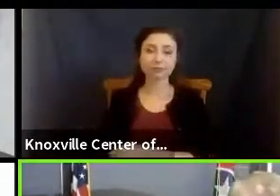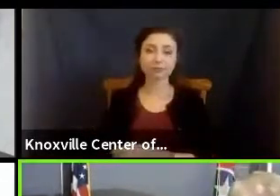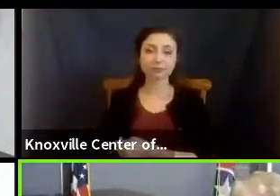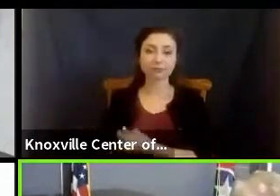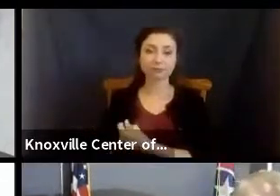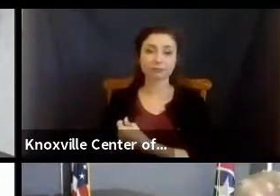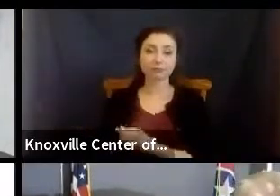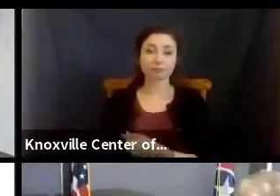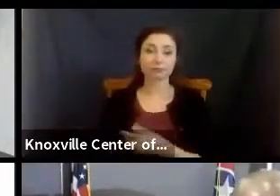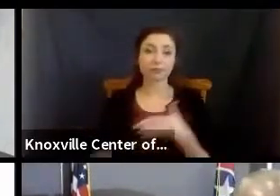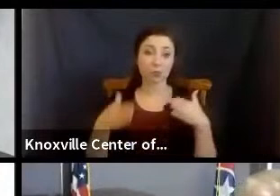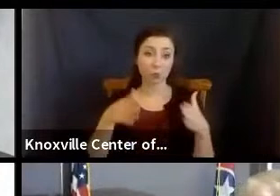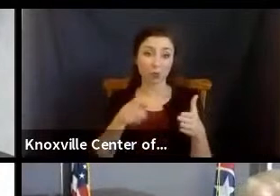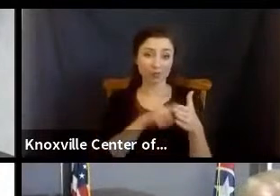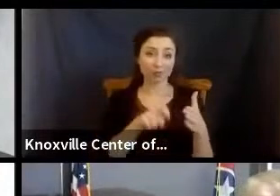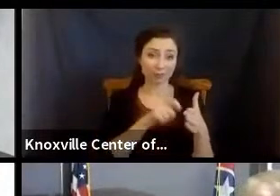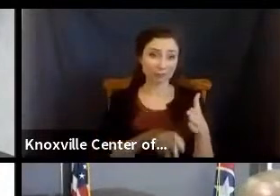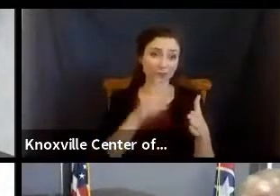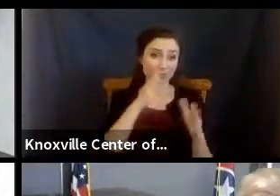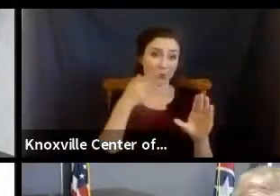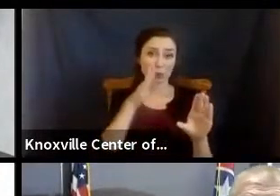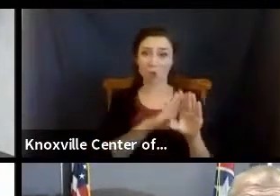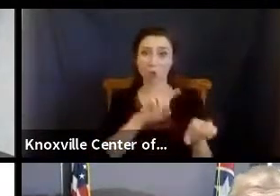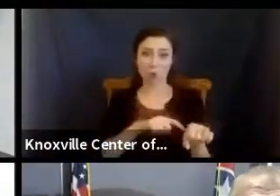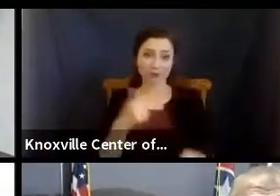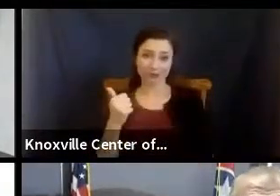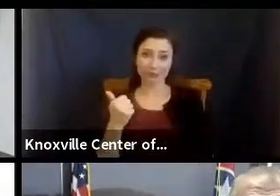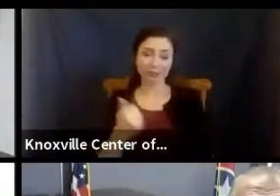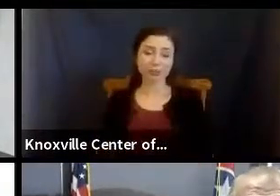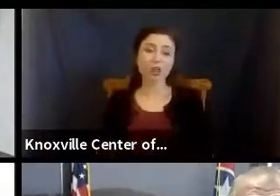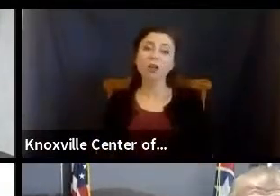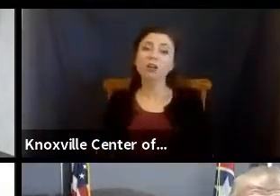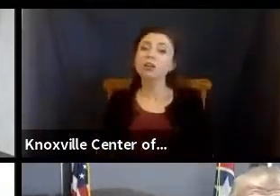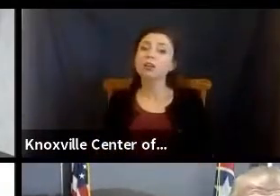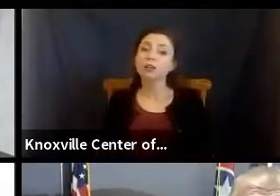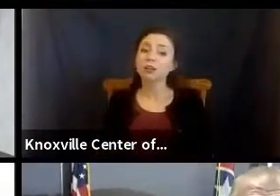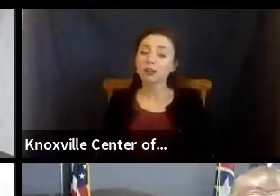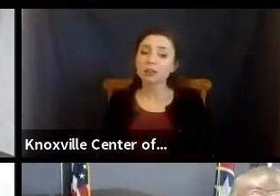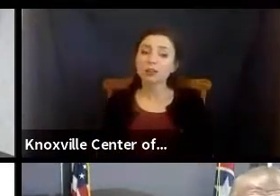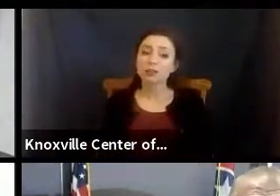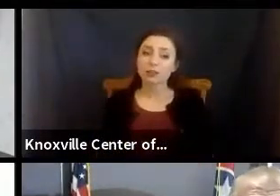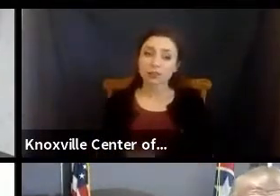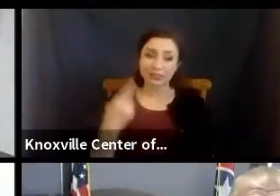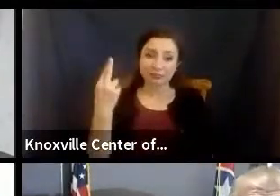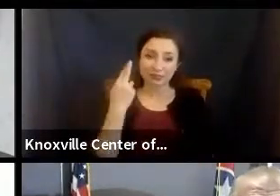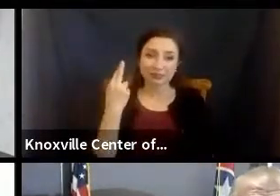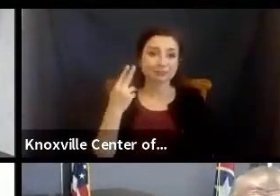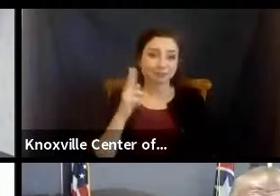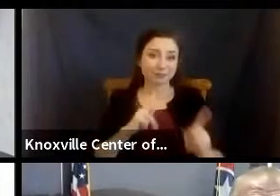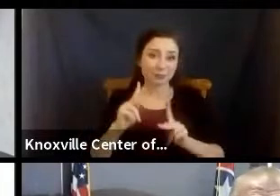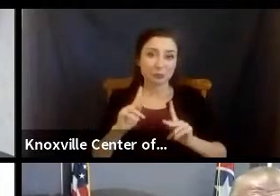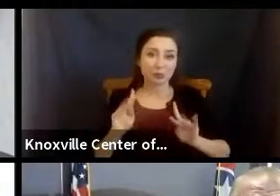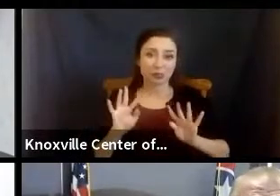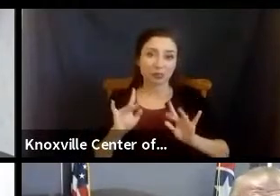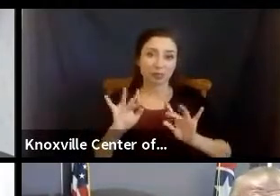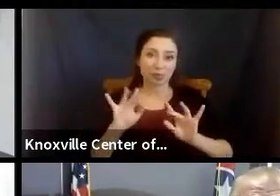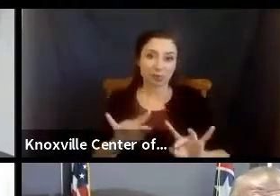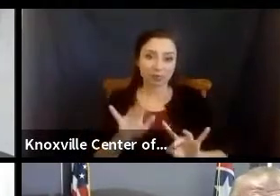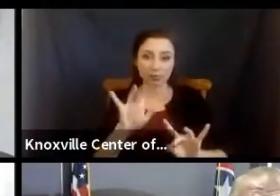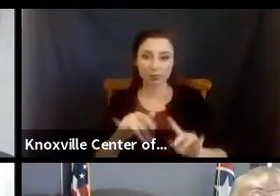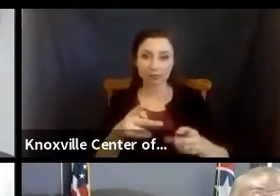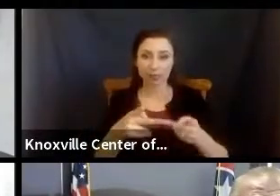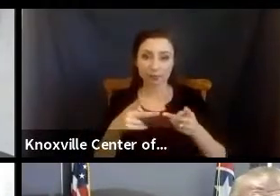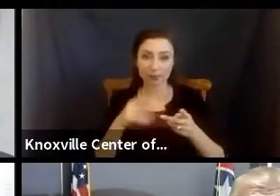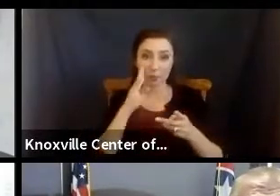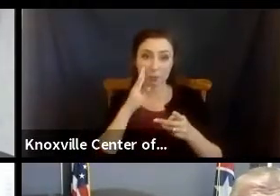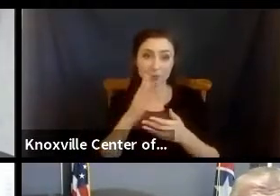The way this is written is that they would close at 10 o'clock because of congregating, and it would